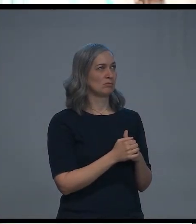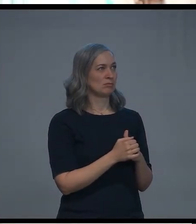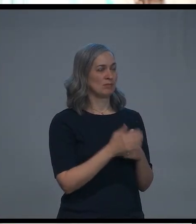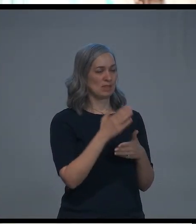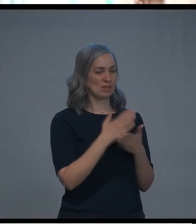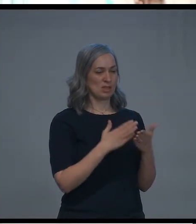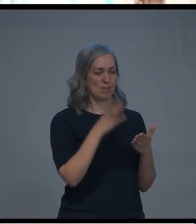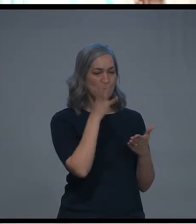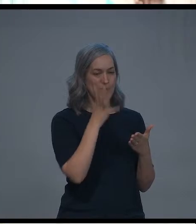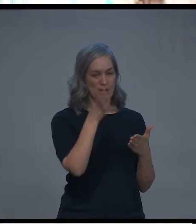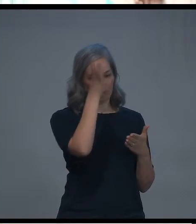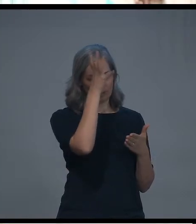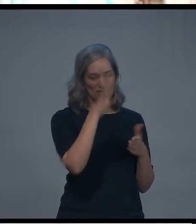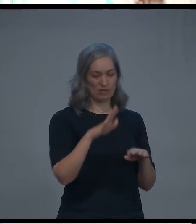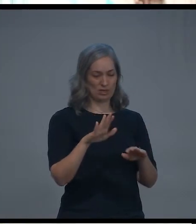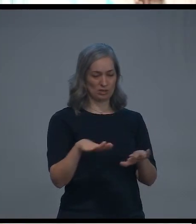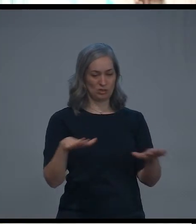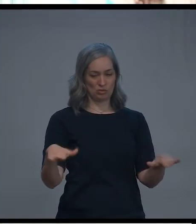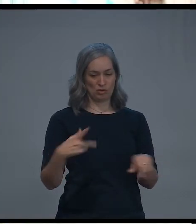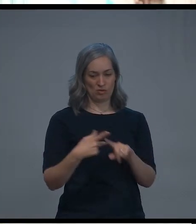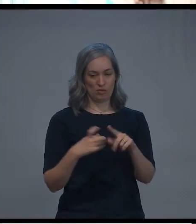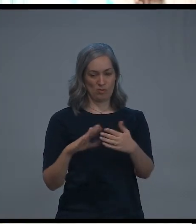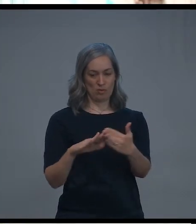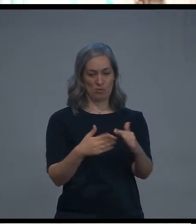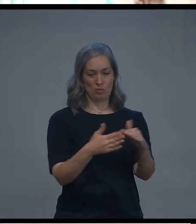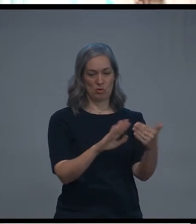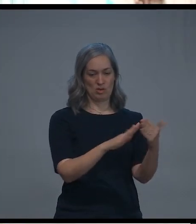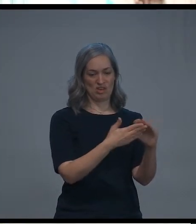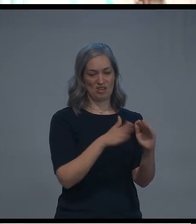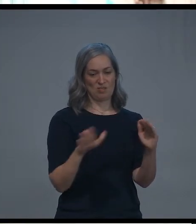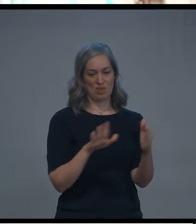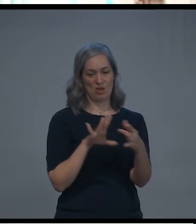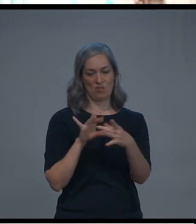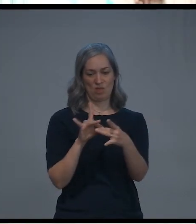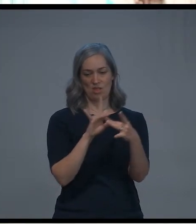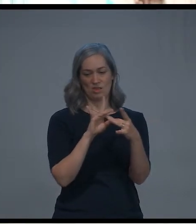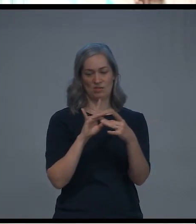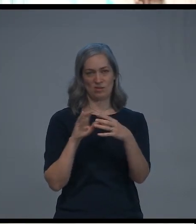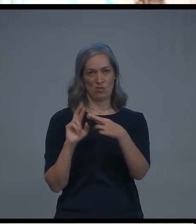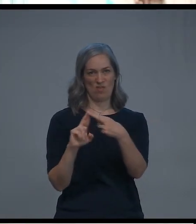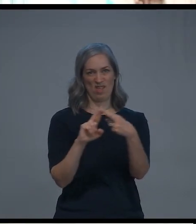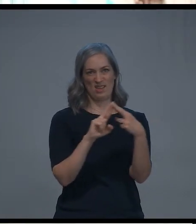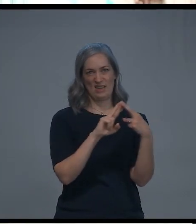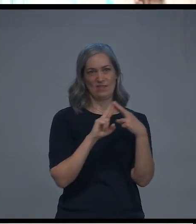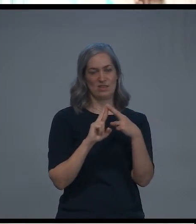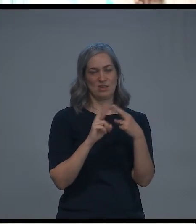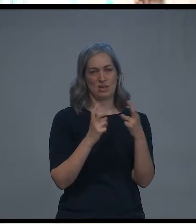Some of the parents of the children who come from the community and relatives became